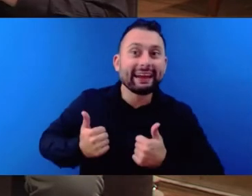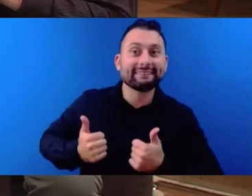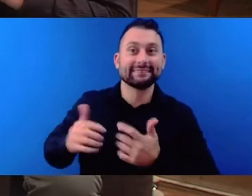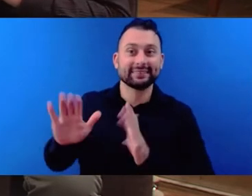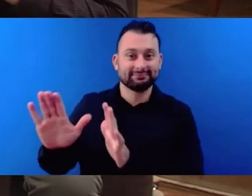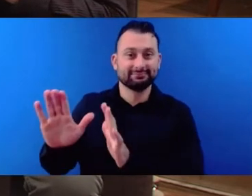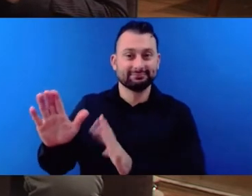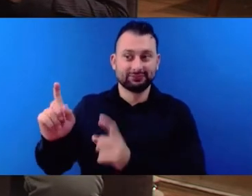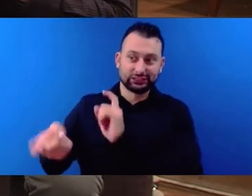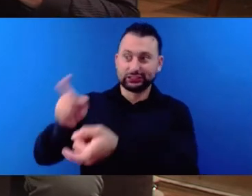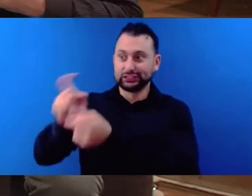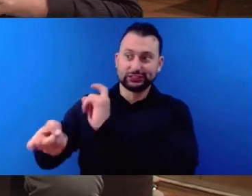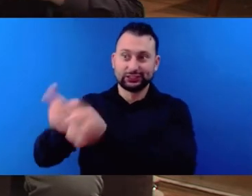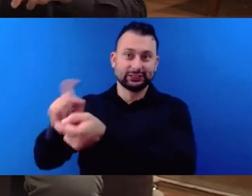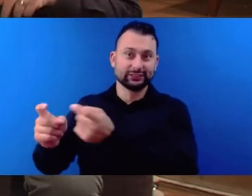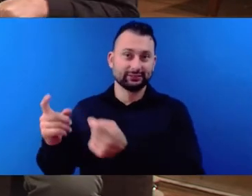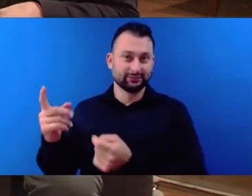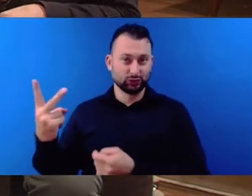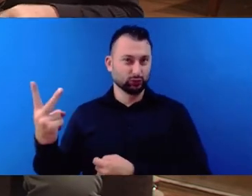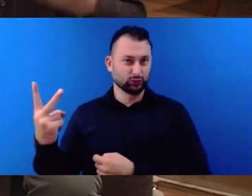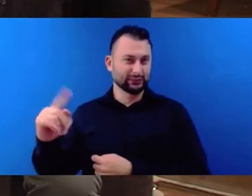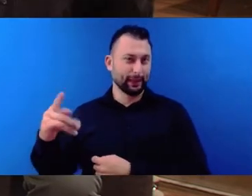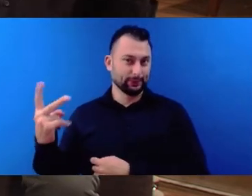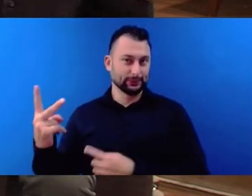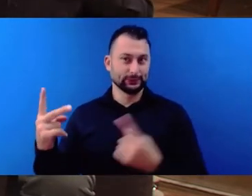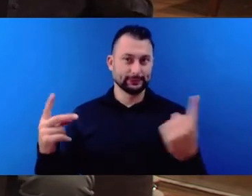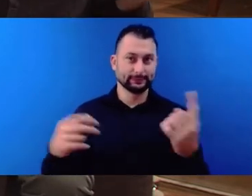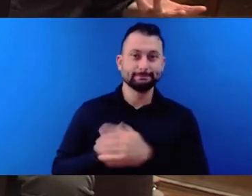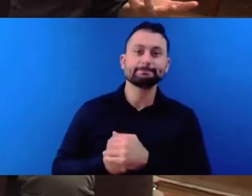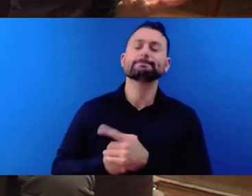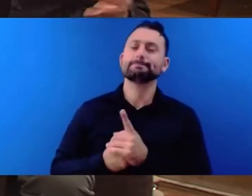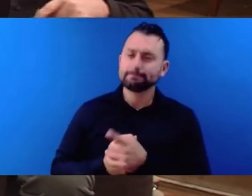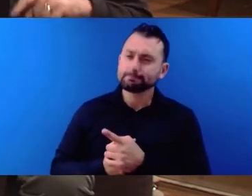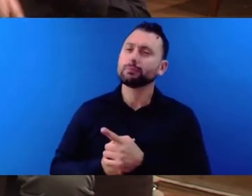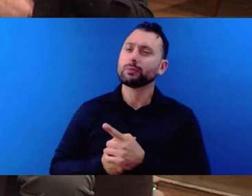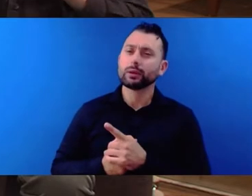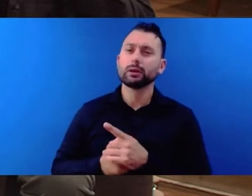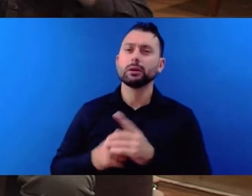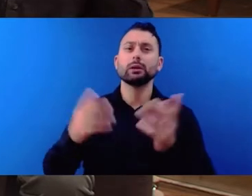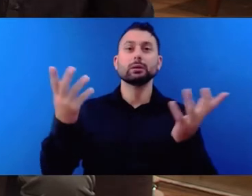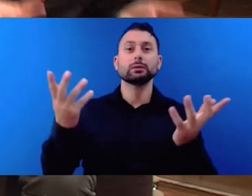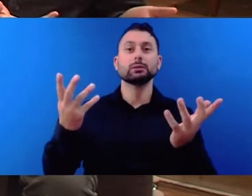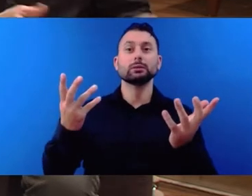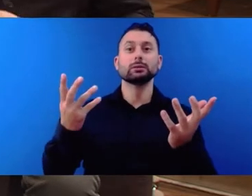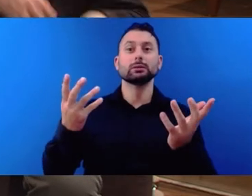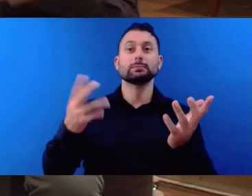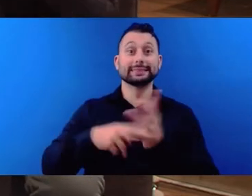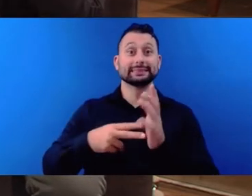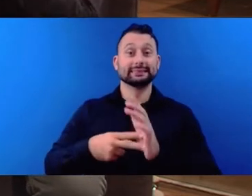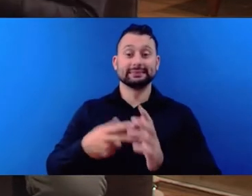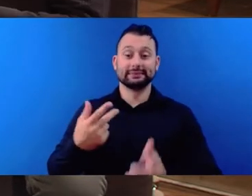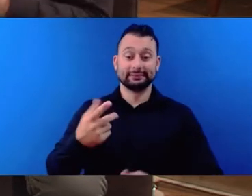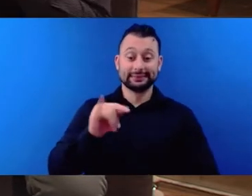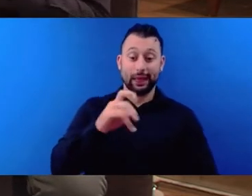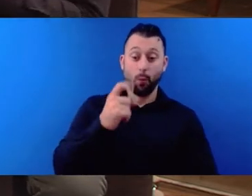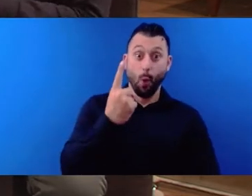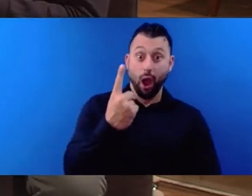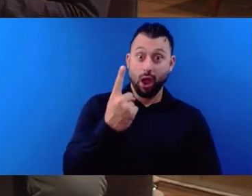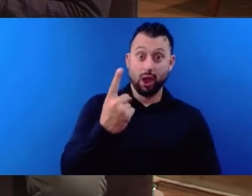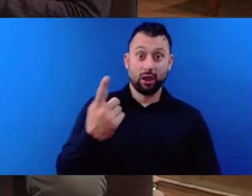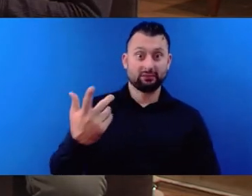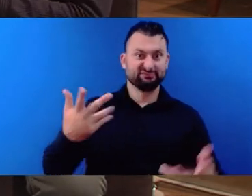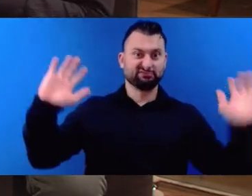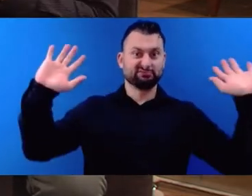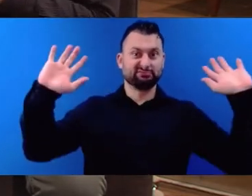Yeah, I just want to kind of add to that question as well. So we have type 1. That's something that cannot be